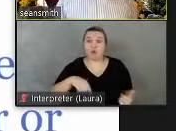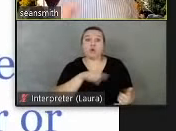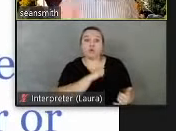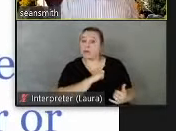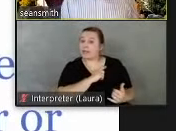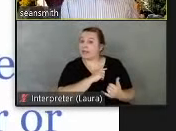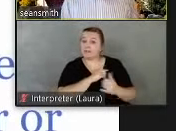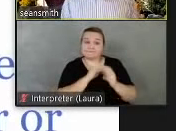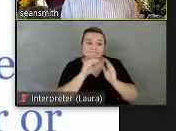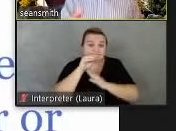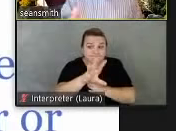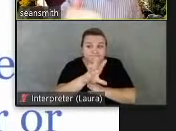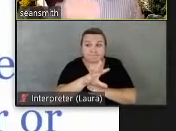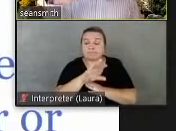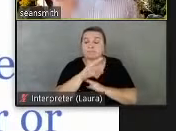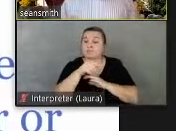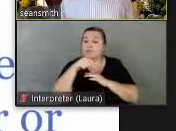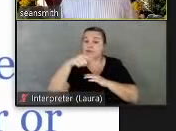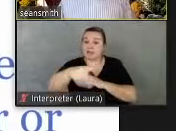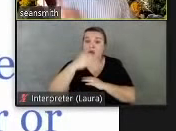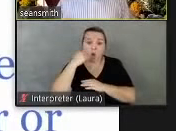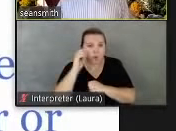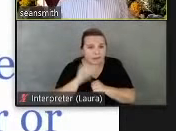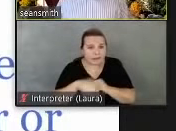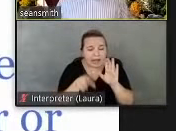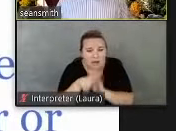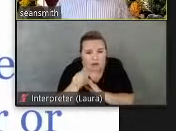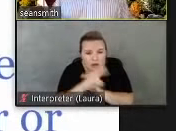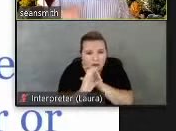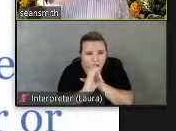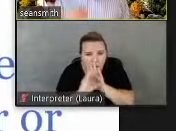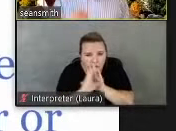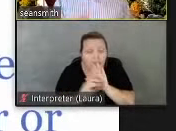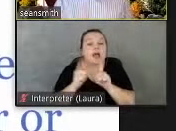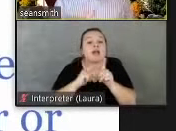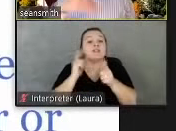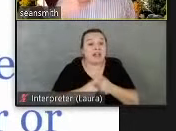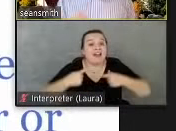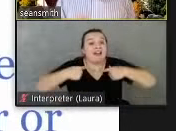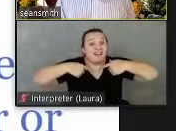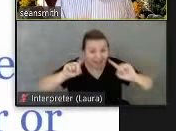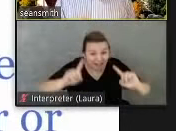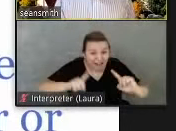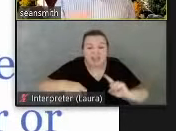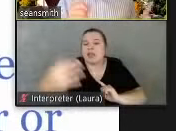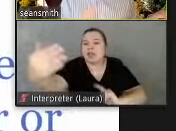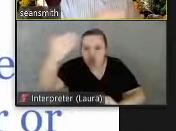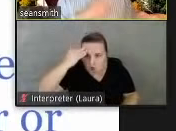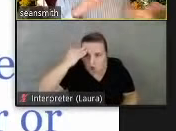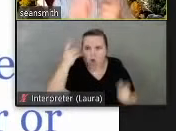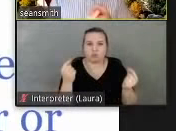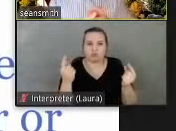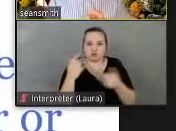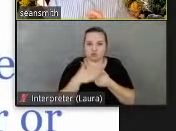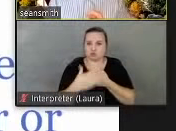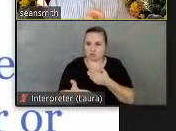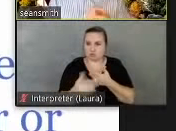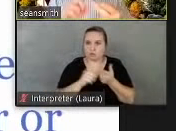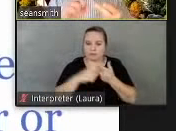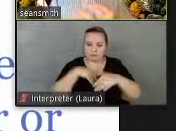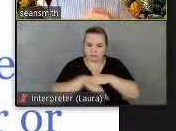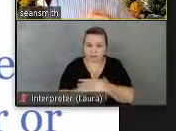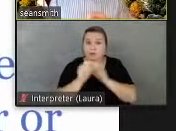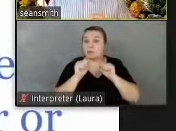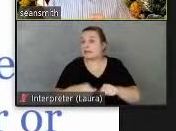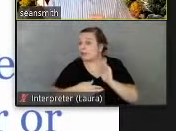home so they can watch them. So when they hit the ground first day of school, they have watched them, they've seen these. And of course we can do review,